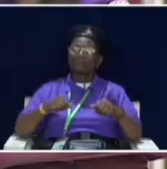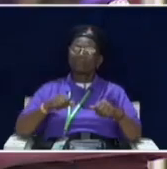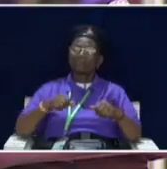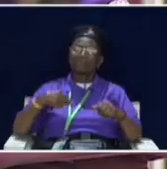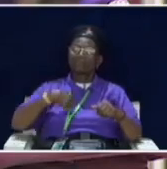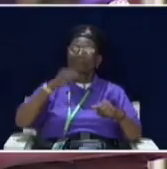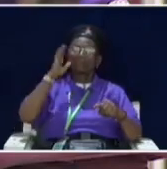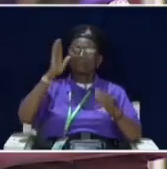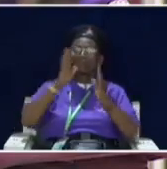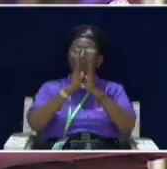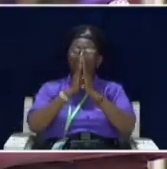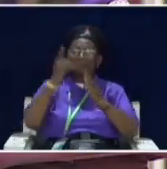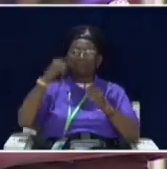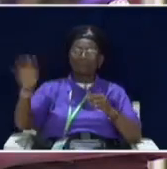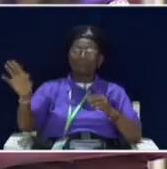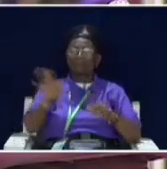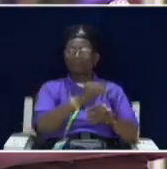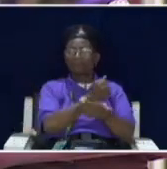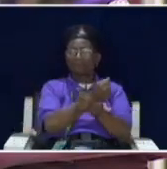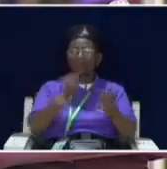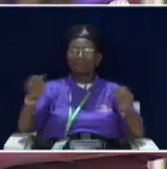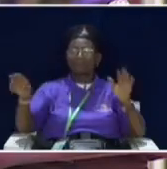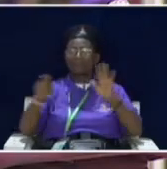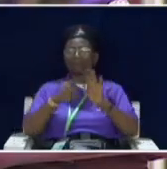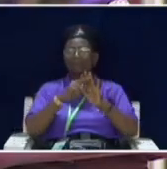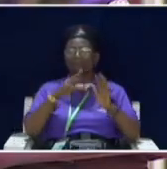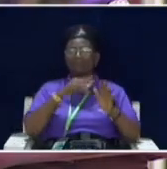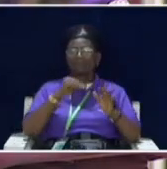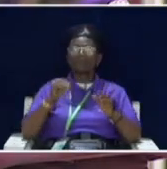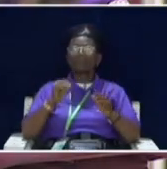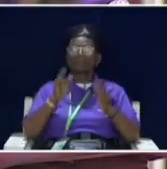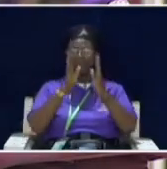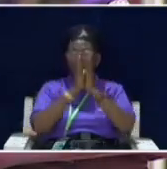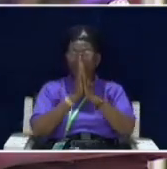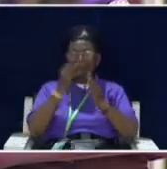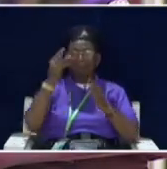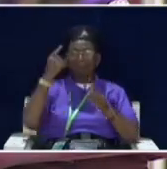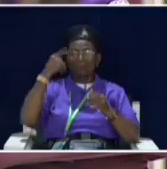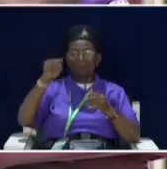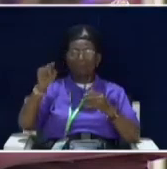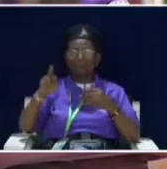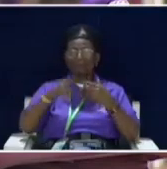for your salvation and pray for restoration. I'm